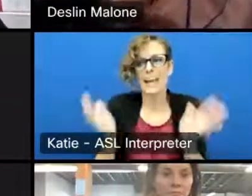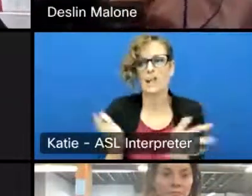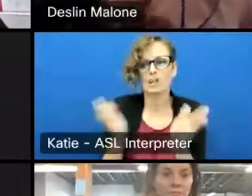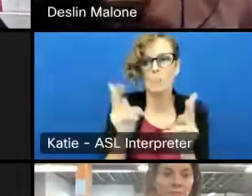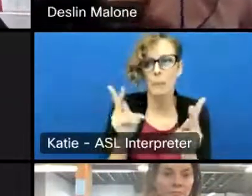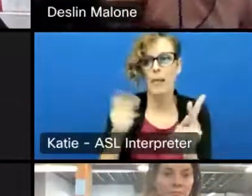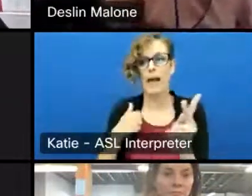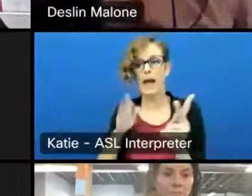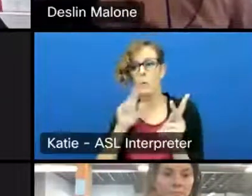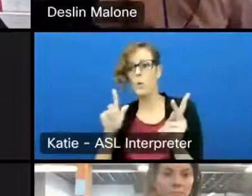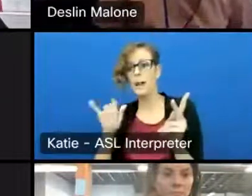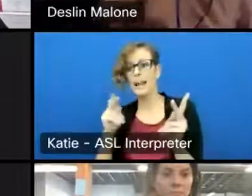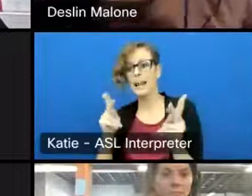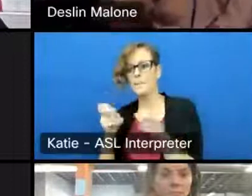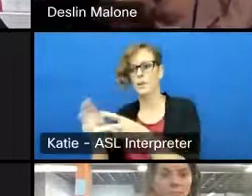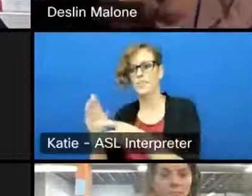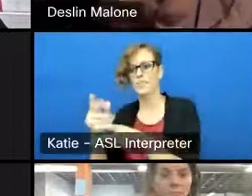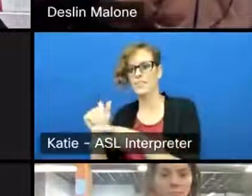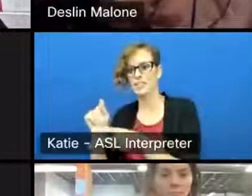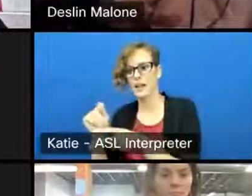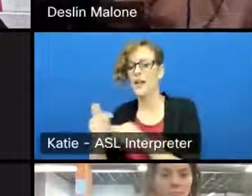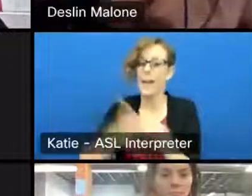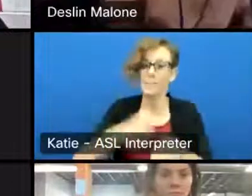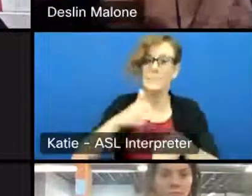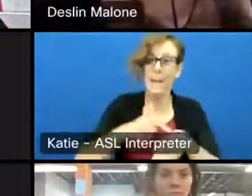chat. We do it every time we talk about your survey.